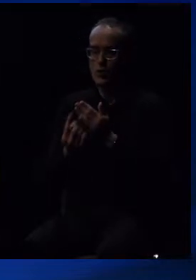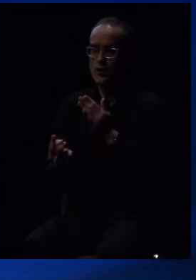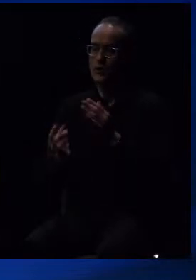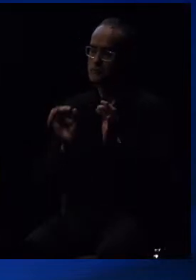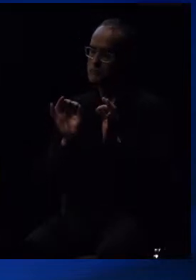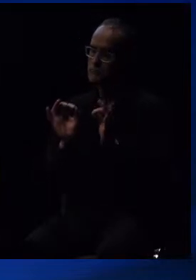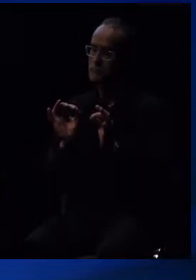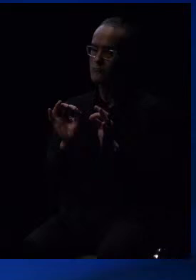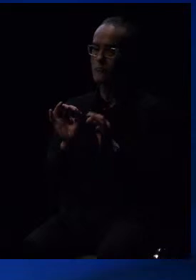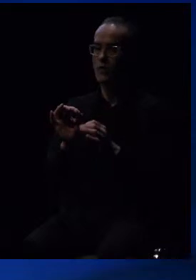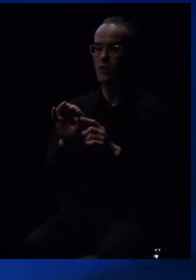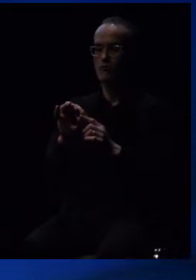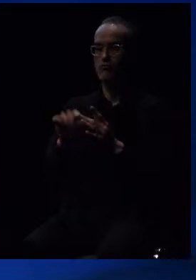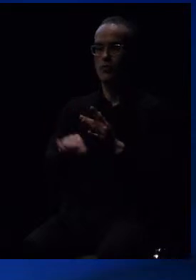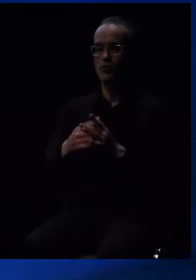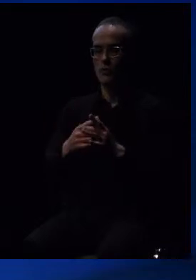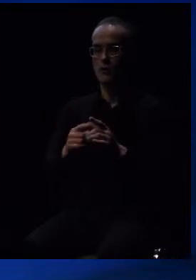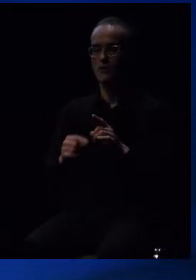and